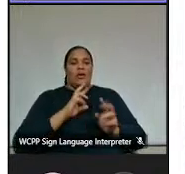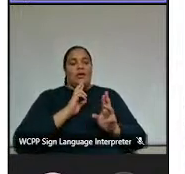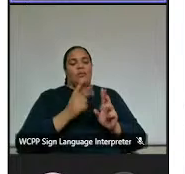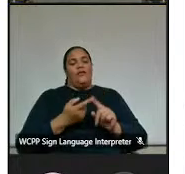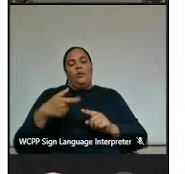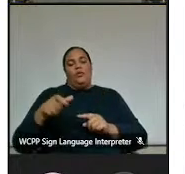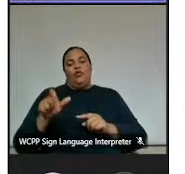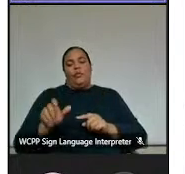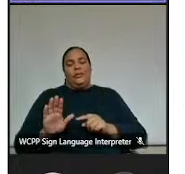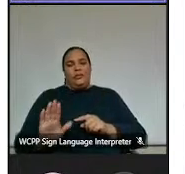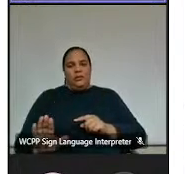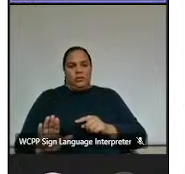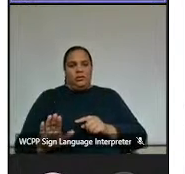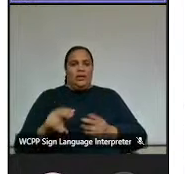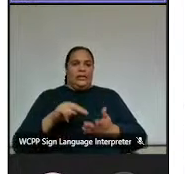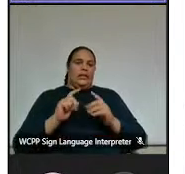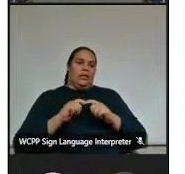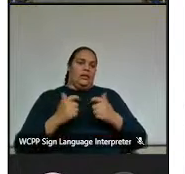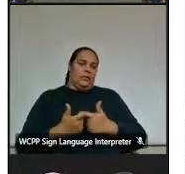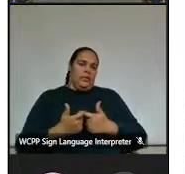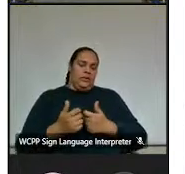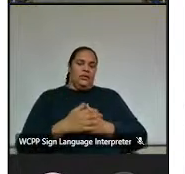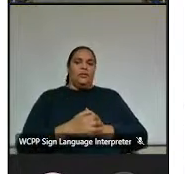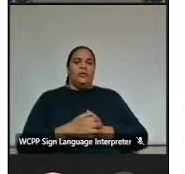Chair. The Standing Committee.